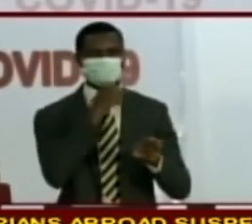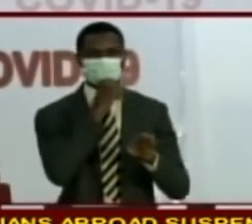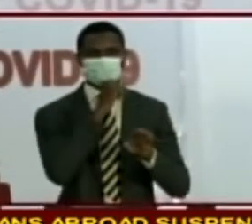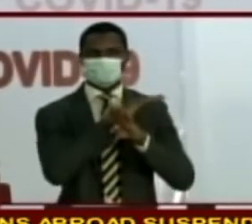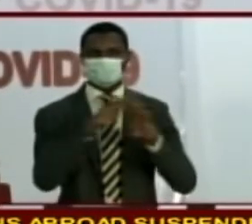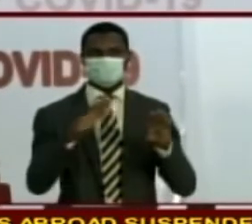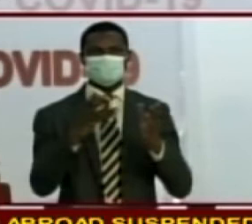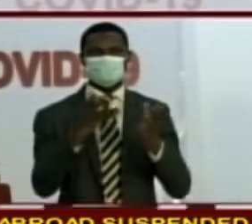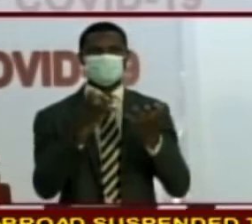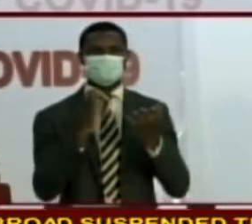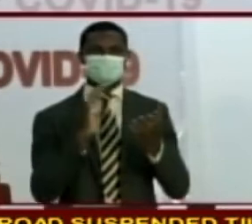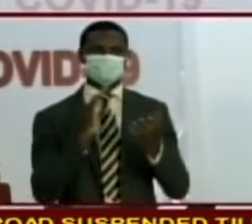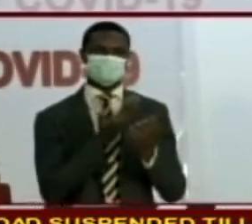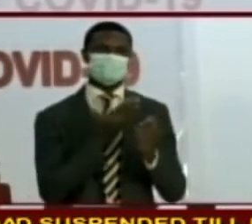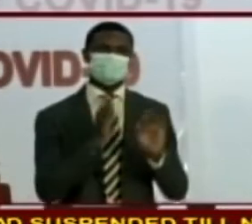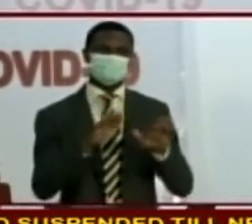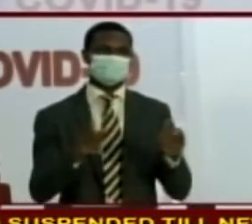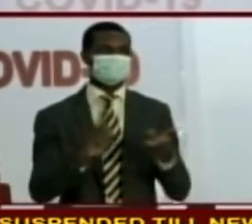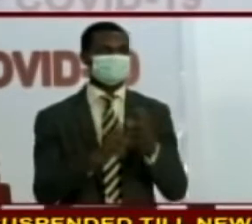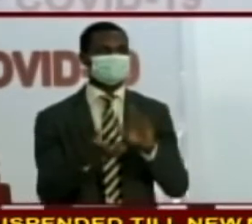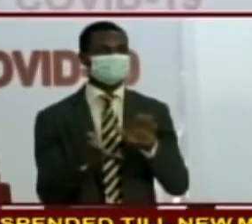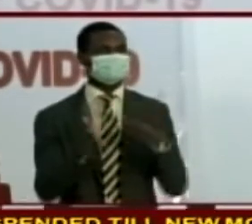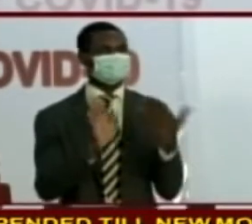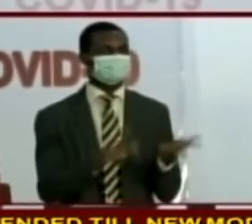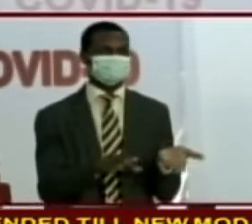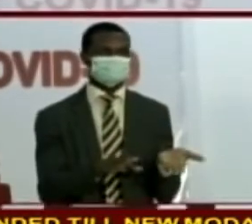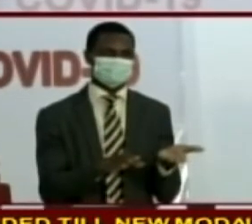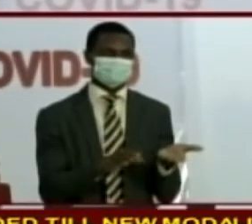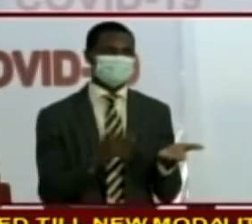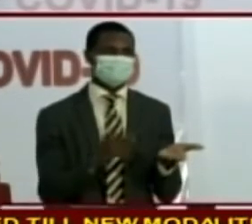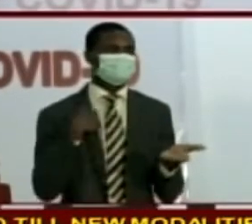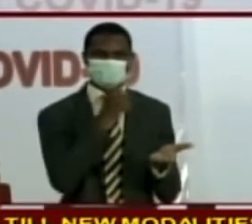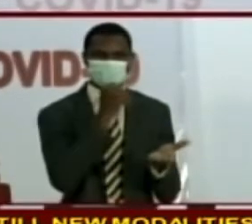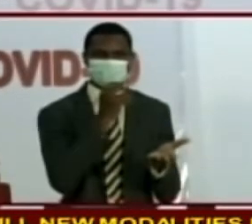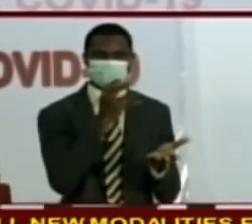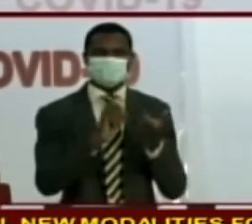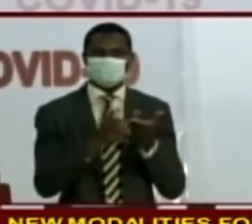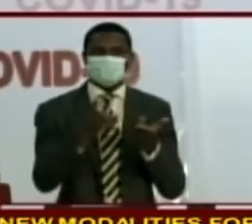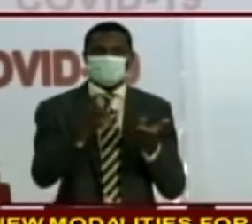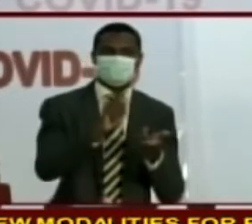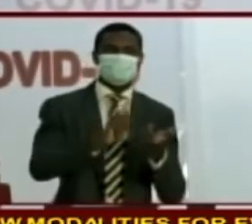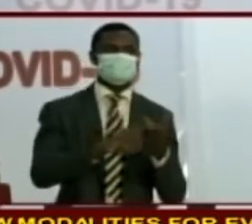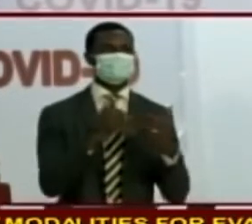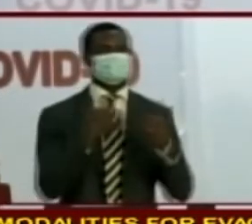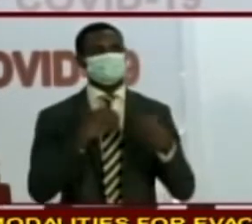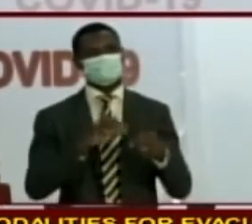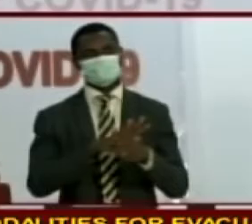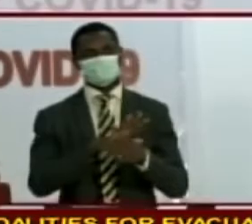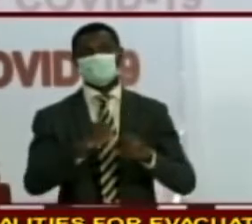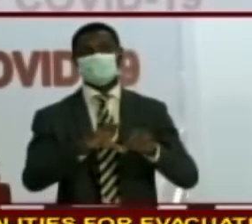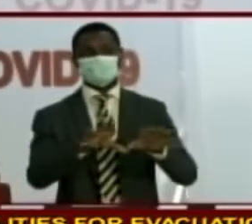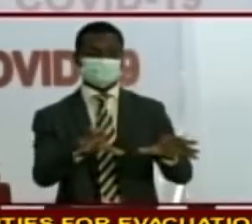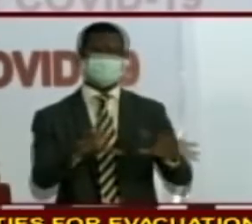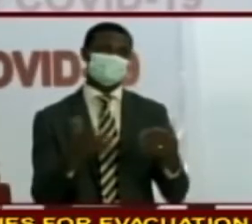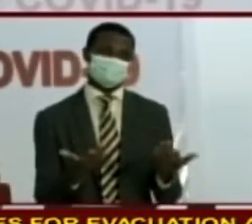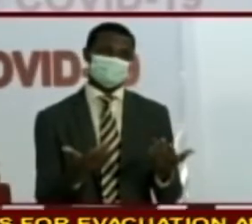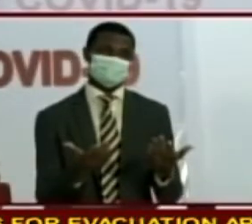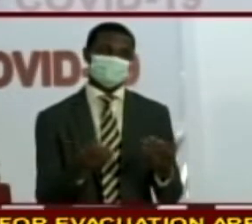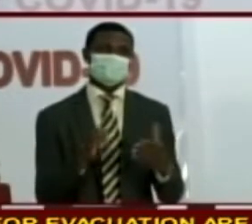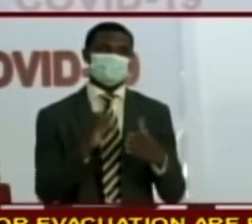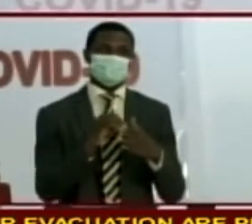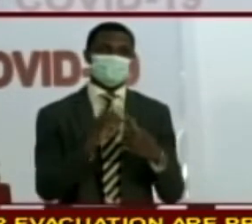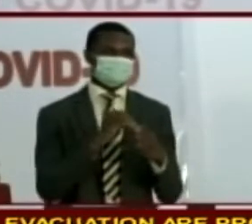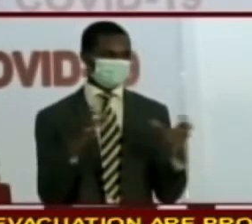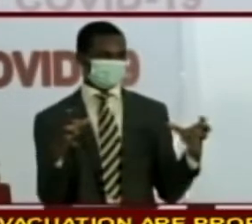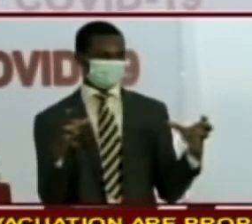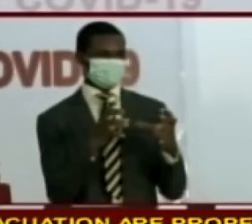our children as prospective carriers of this virus when they congregate in